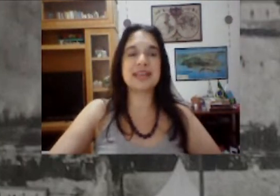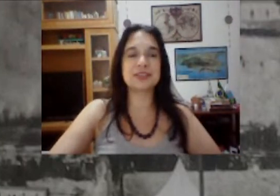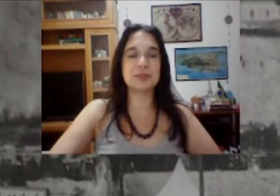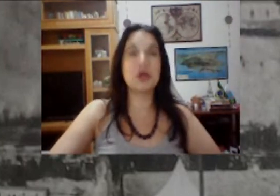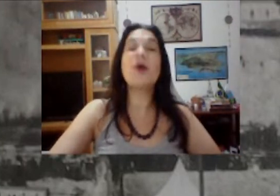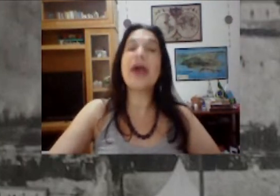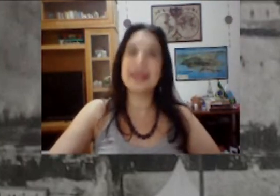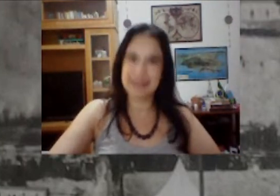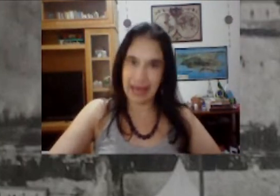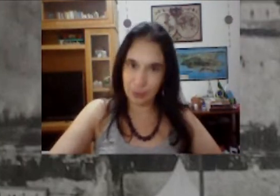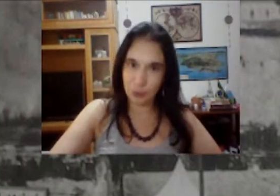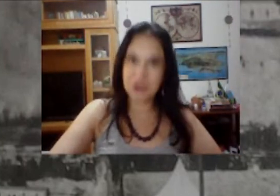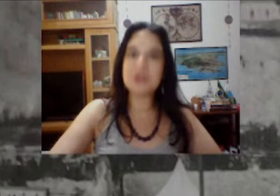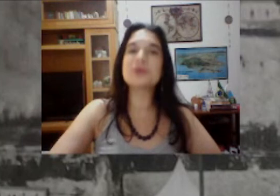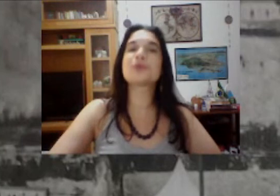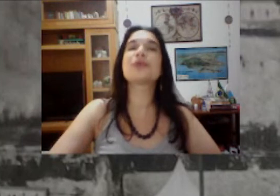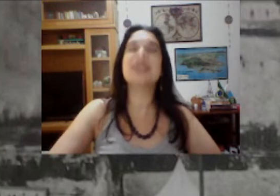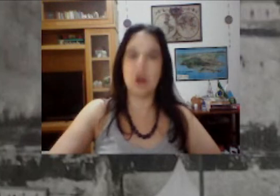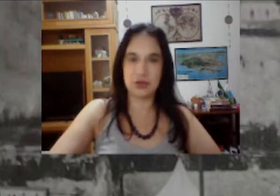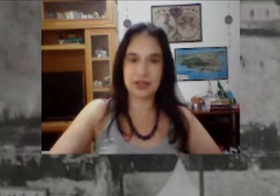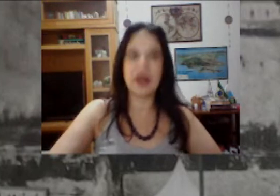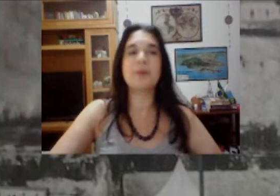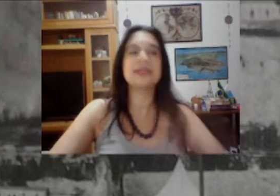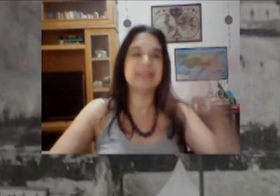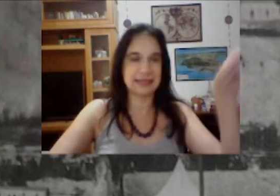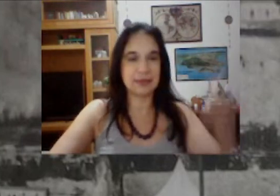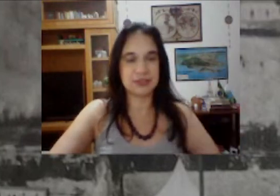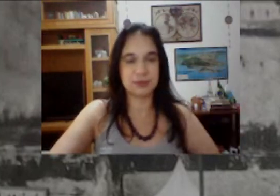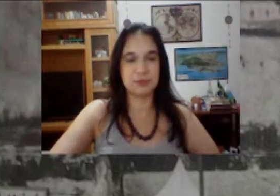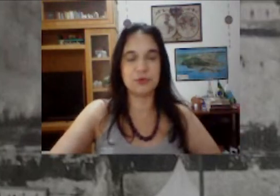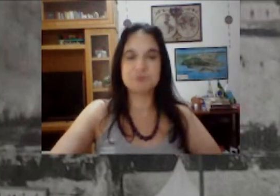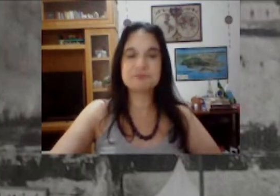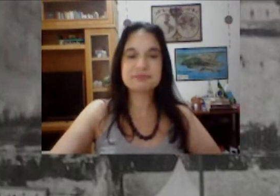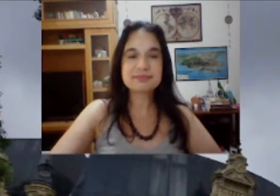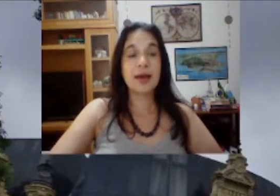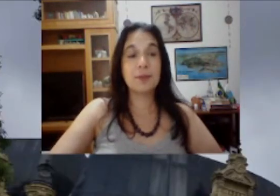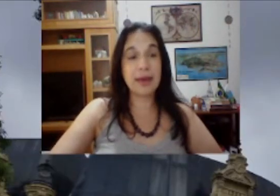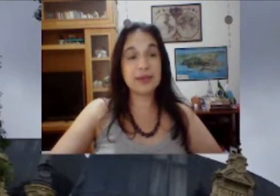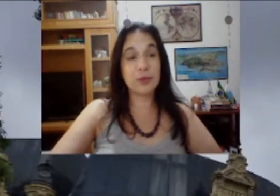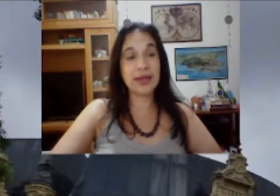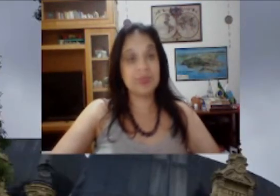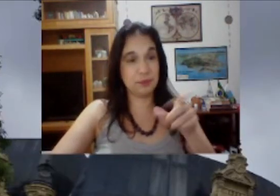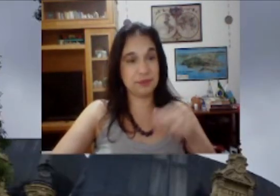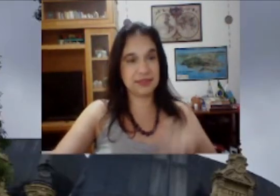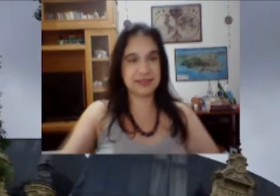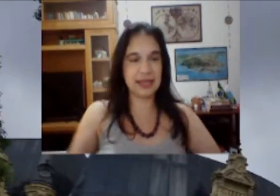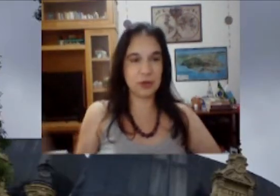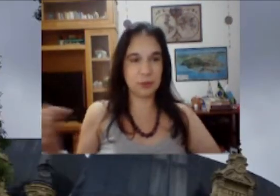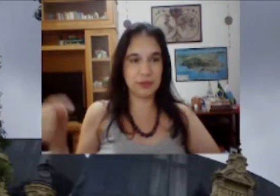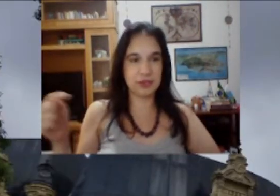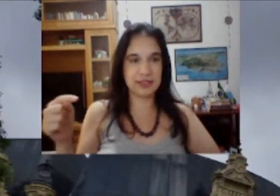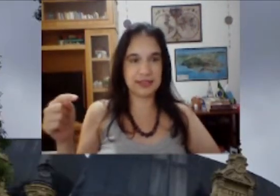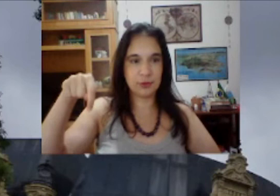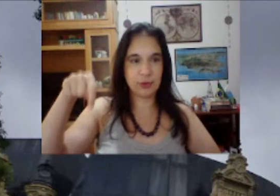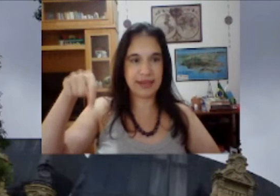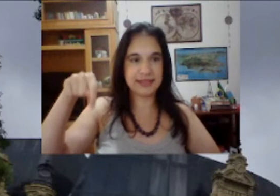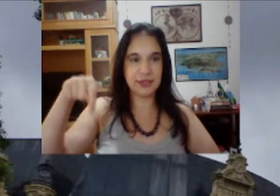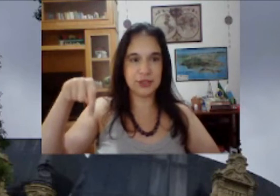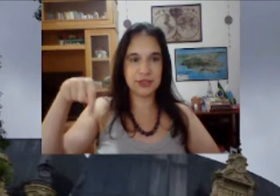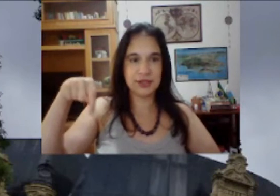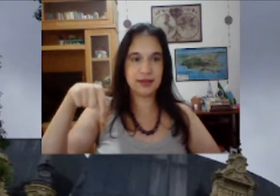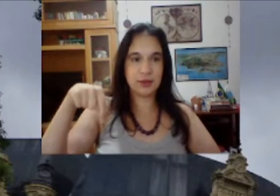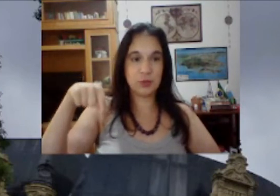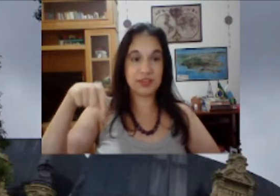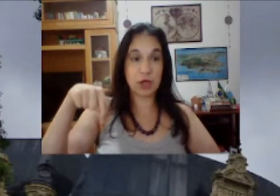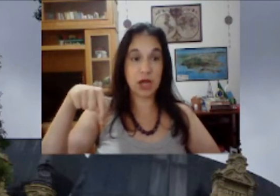comment section below and I will read all the comments as I mentioned before. By the way, this yellow building right